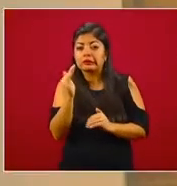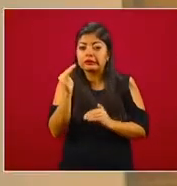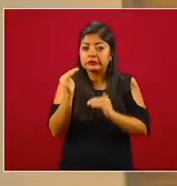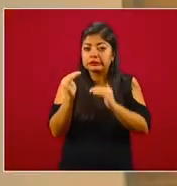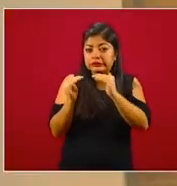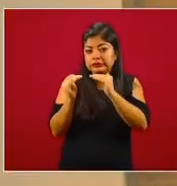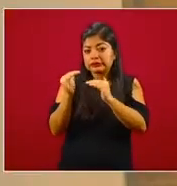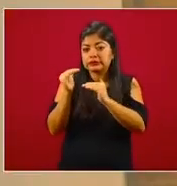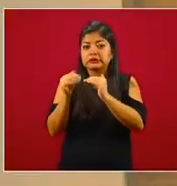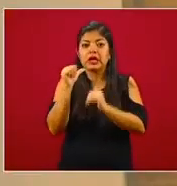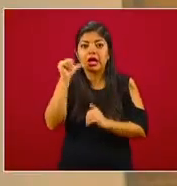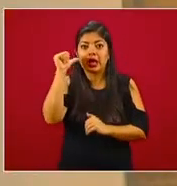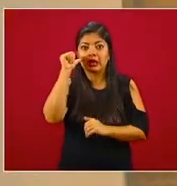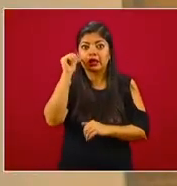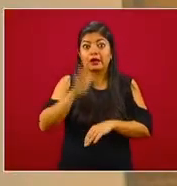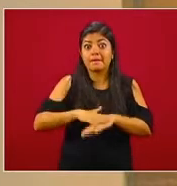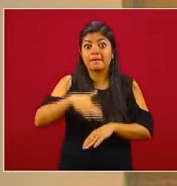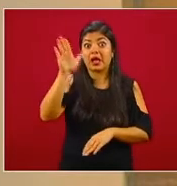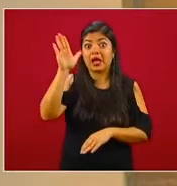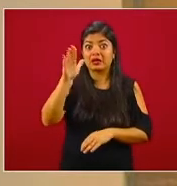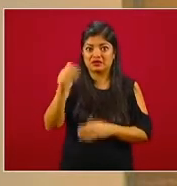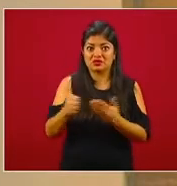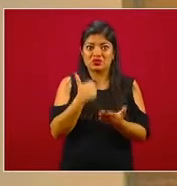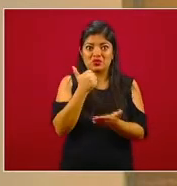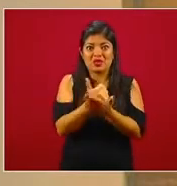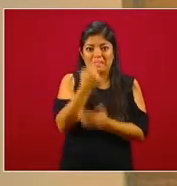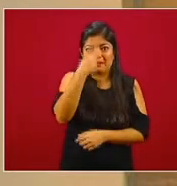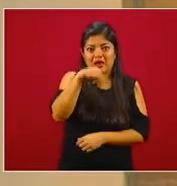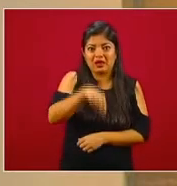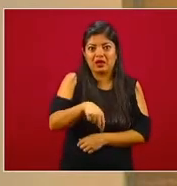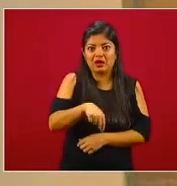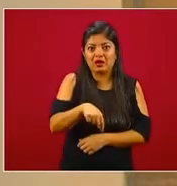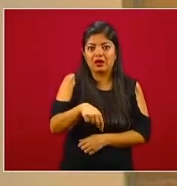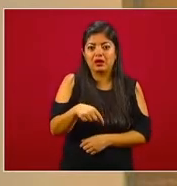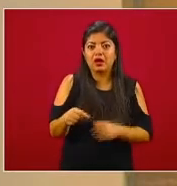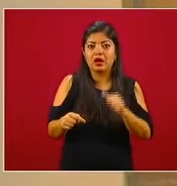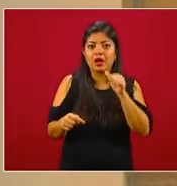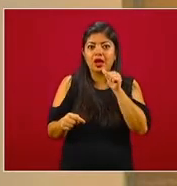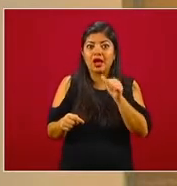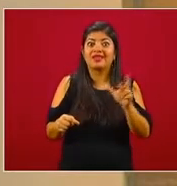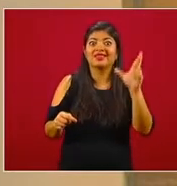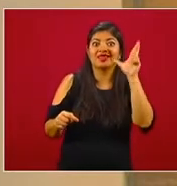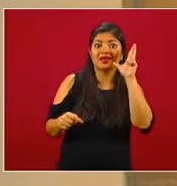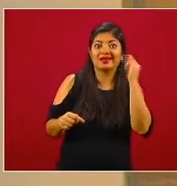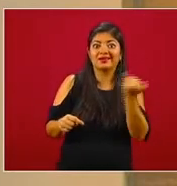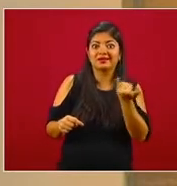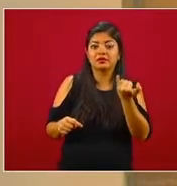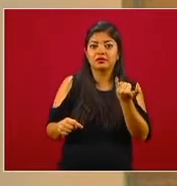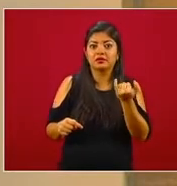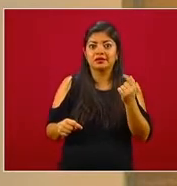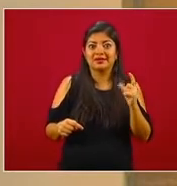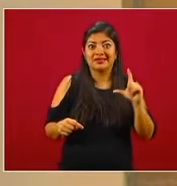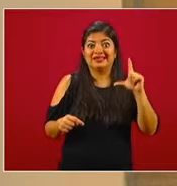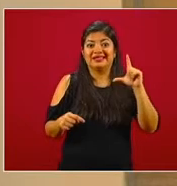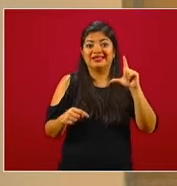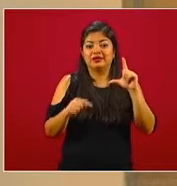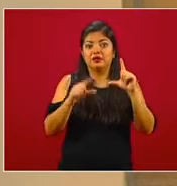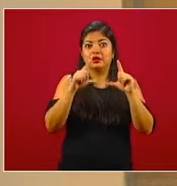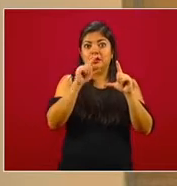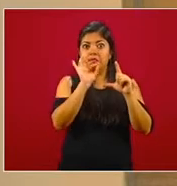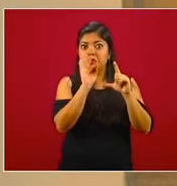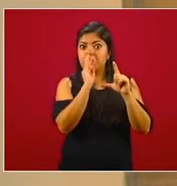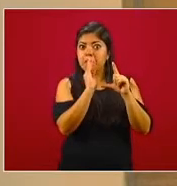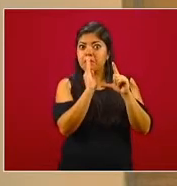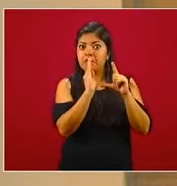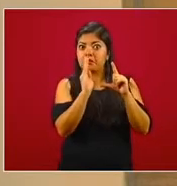variaciones. we do start to Ayer see a tuvimos más reduction on the casos en la number Ciudad of de México cases de with los que some habíamos tenido slight anteayer, variations. a pesar de que We did llevábamos have ya more cases 6 días yesterday than the